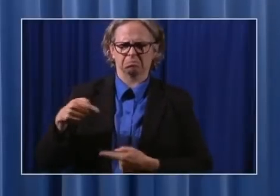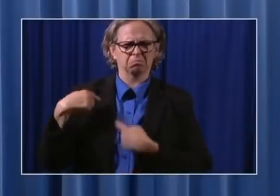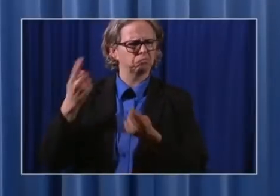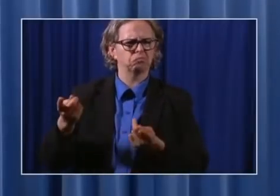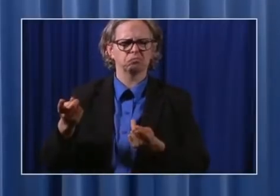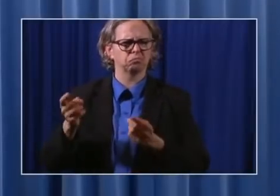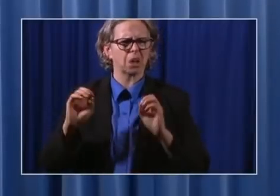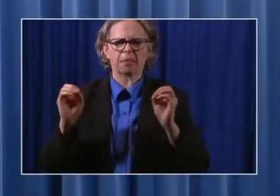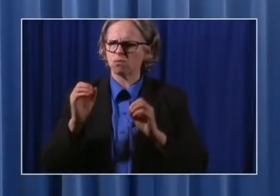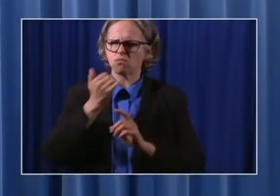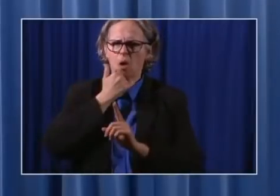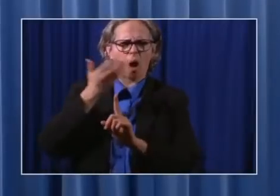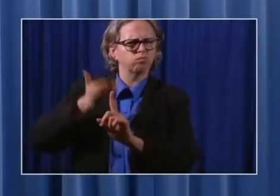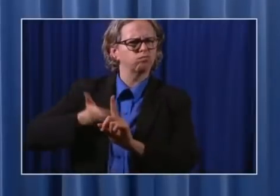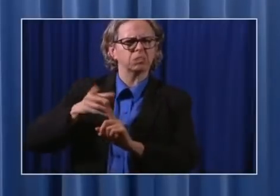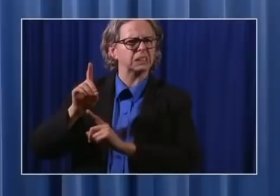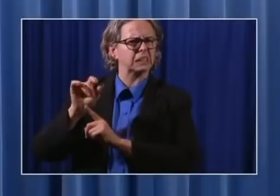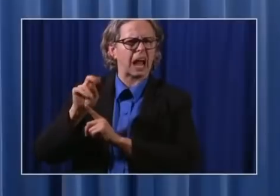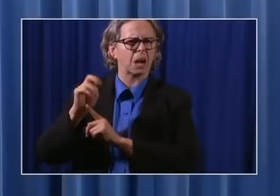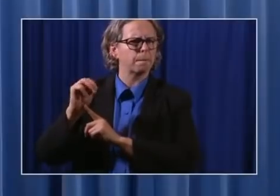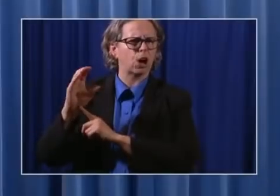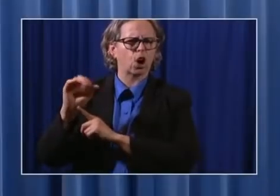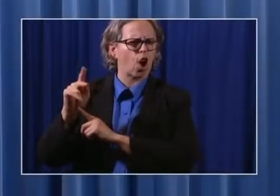at all.